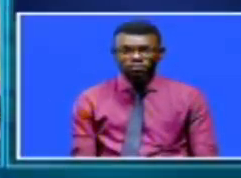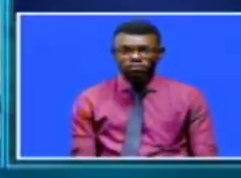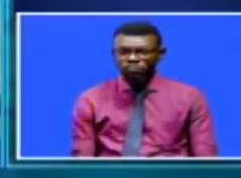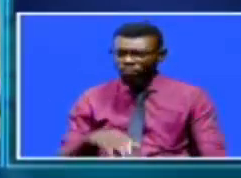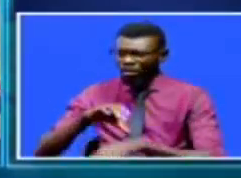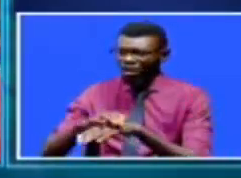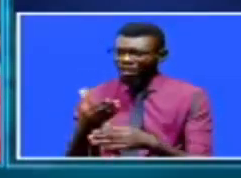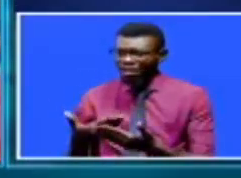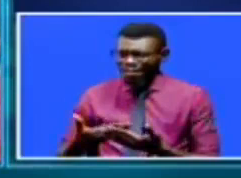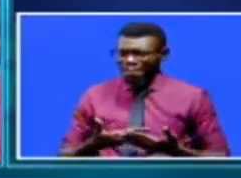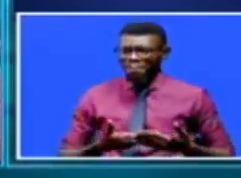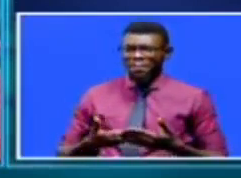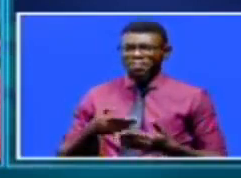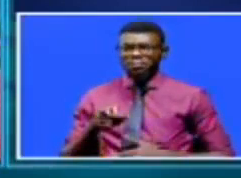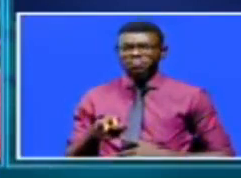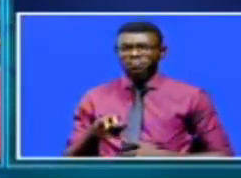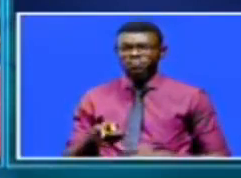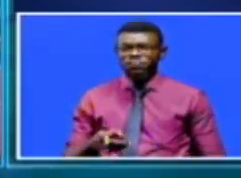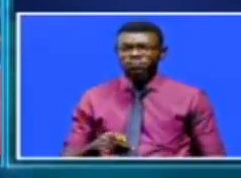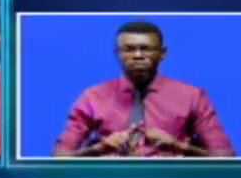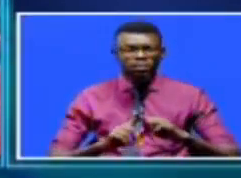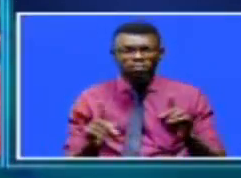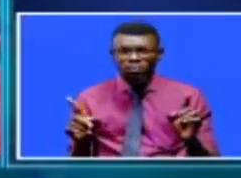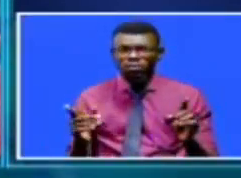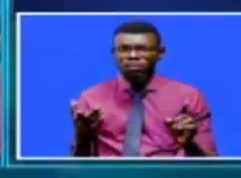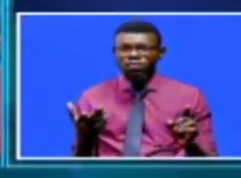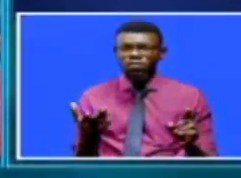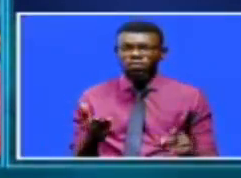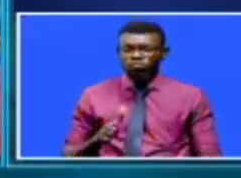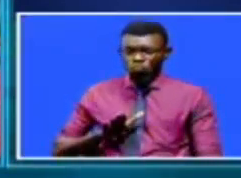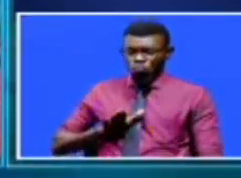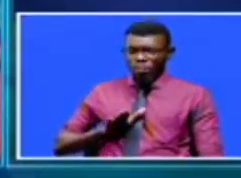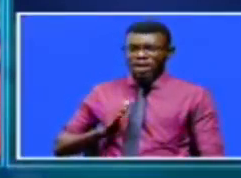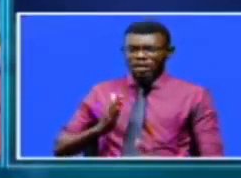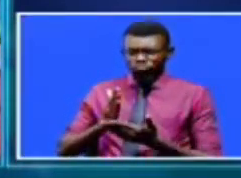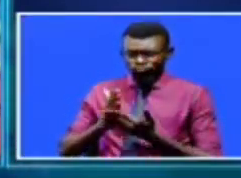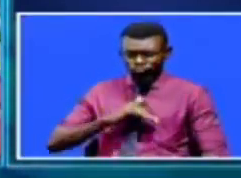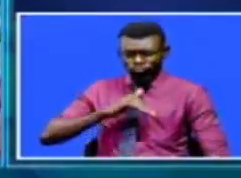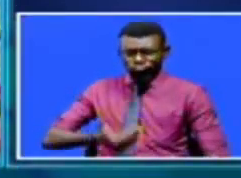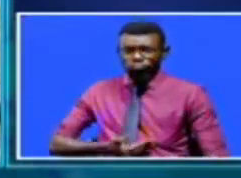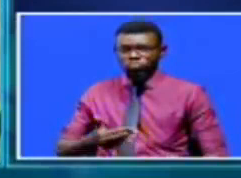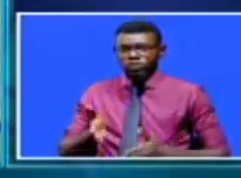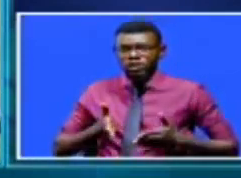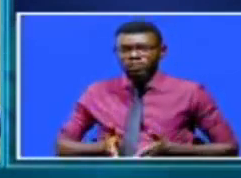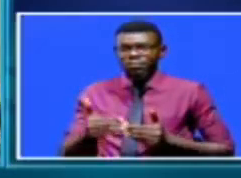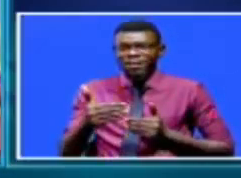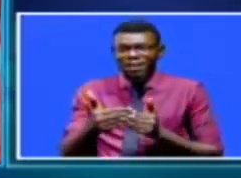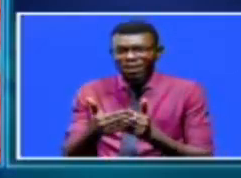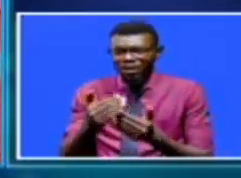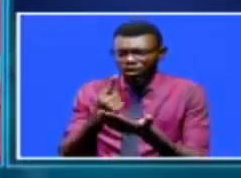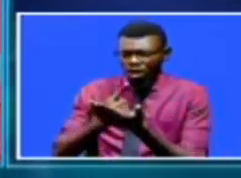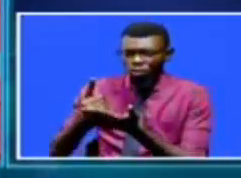fetus. Ambaye mama yake bado tunamtafuta. Mama alikuwa karibu kujifungua. Mama yake karibu kimoja tu.